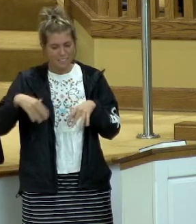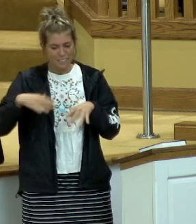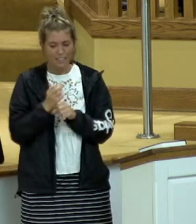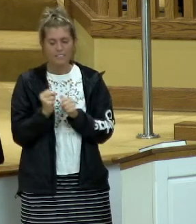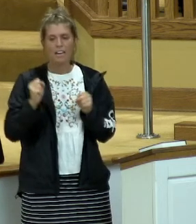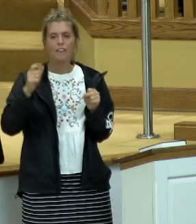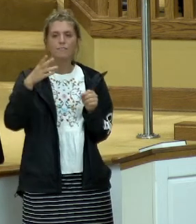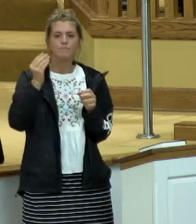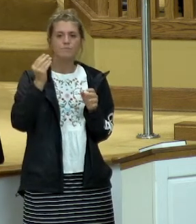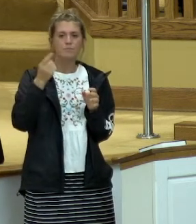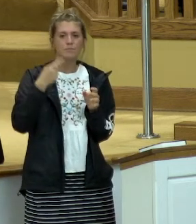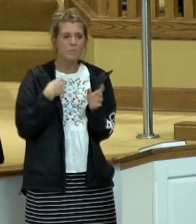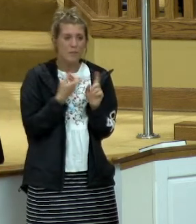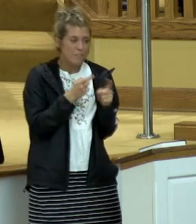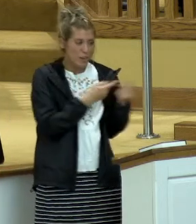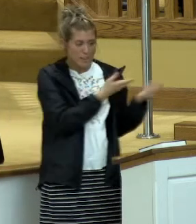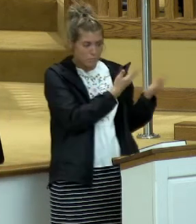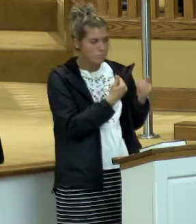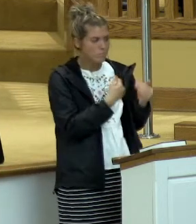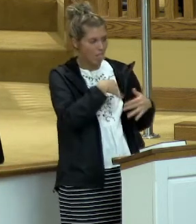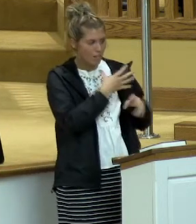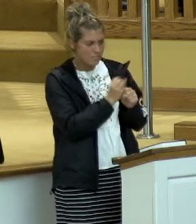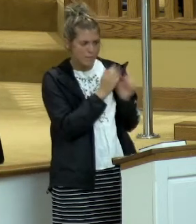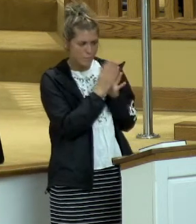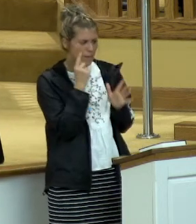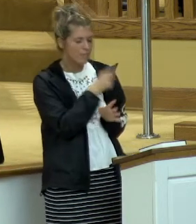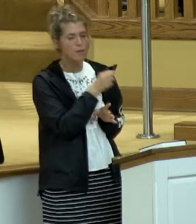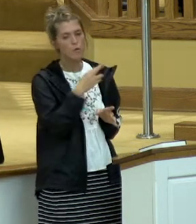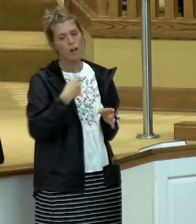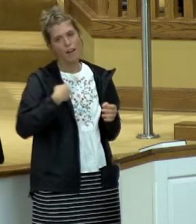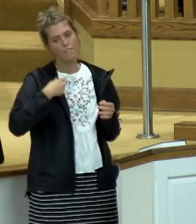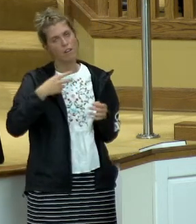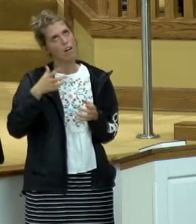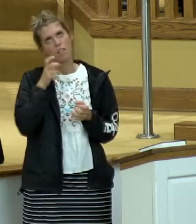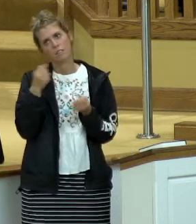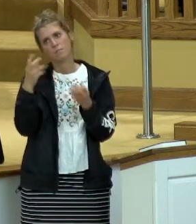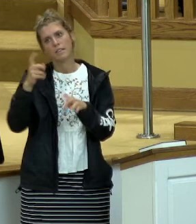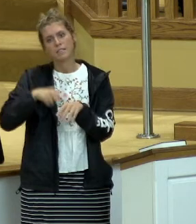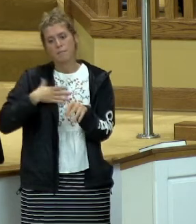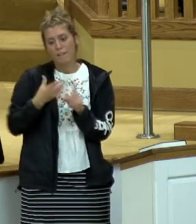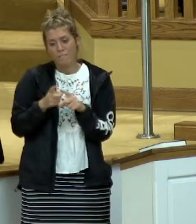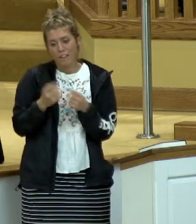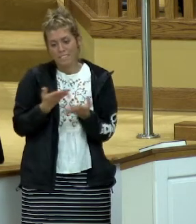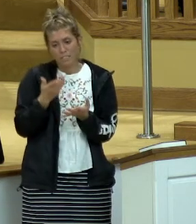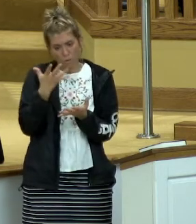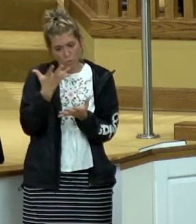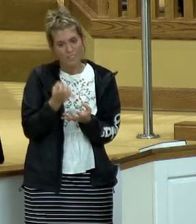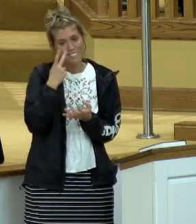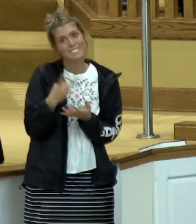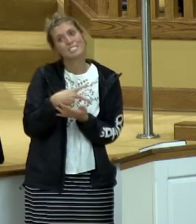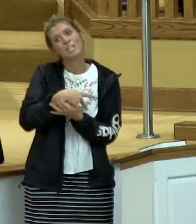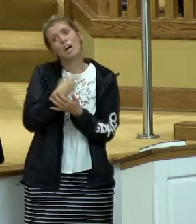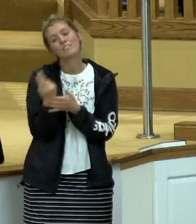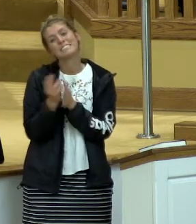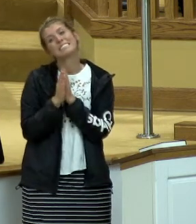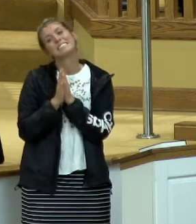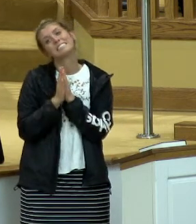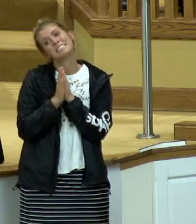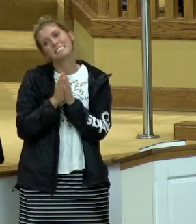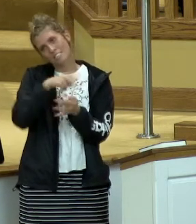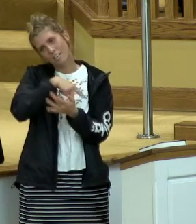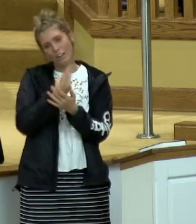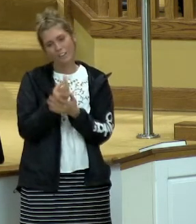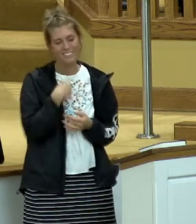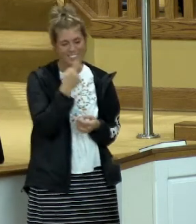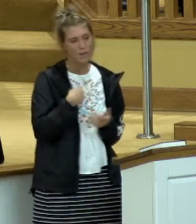have come and preached, so my friend's here, and they're not saved. Pray for them. Or I've had this hundreds of times. Preacher, friends here, they want to see a cartwheel. They cheat. They come